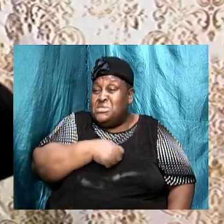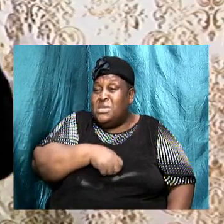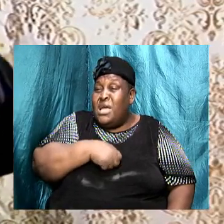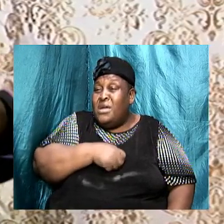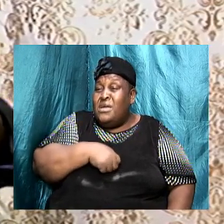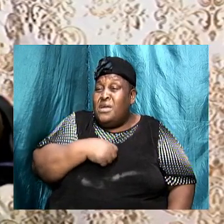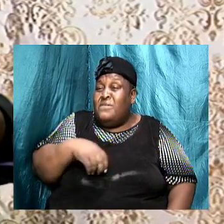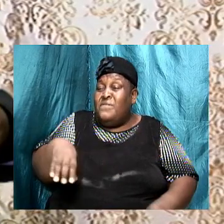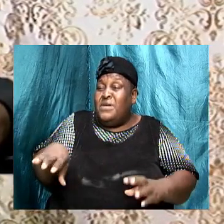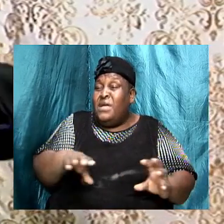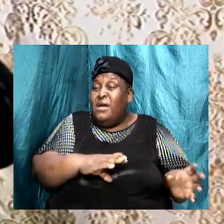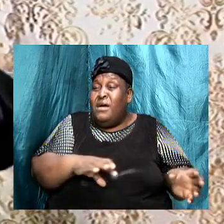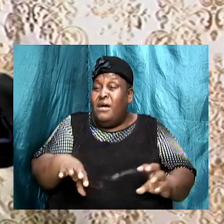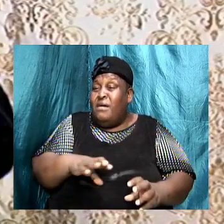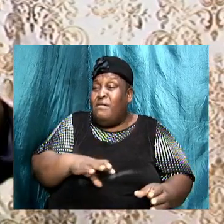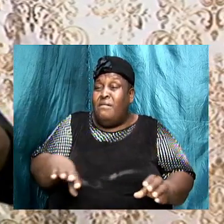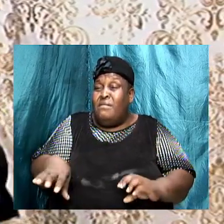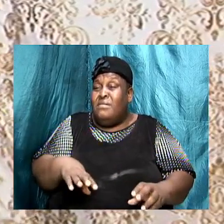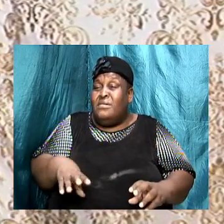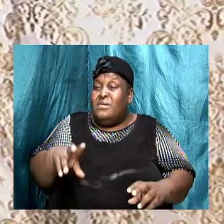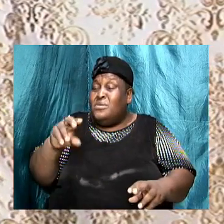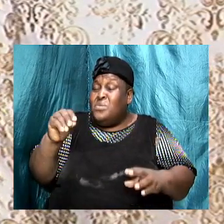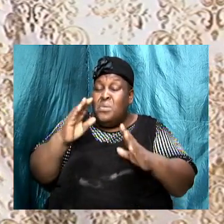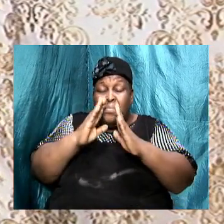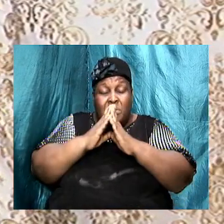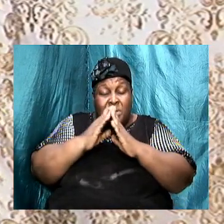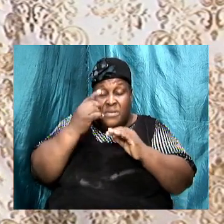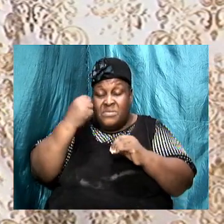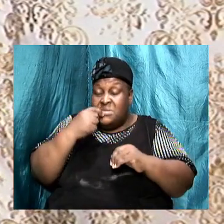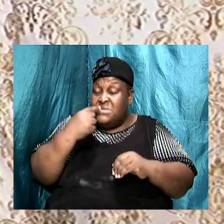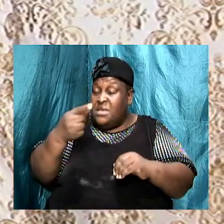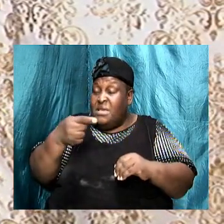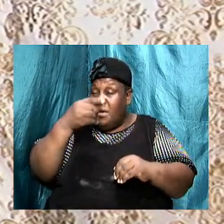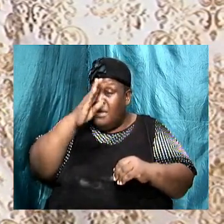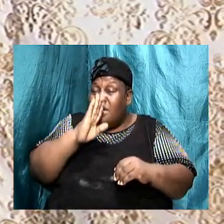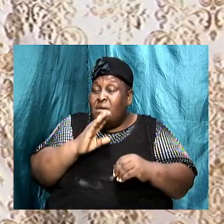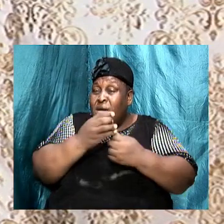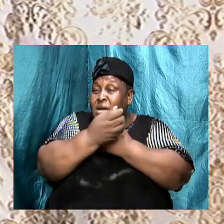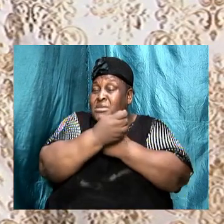then that prayer to say, God, save me, is null and void.